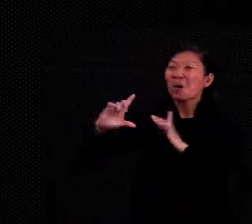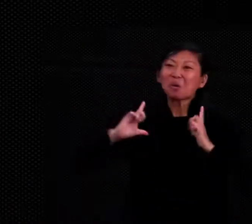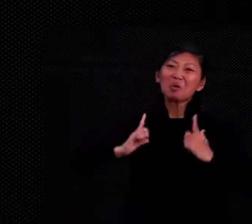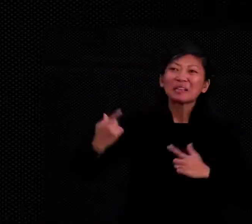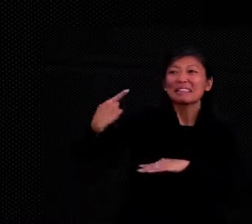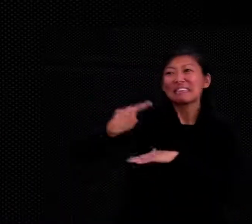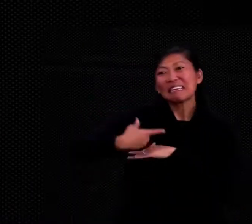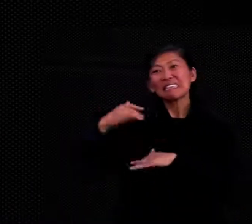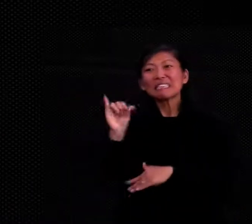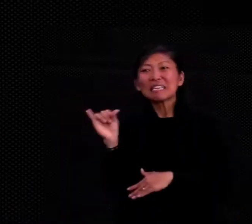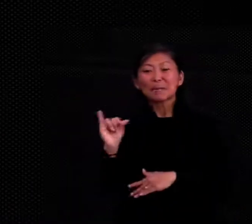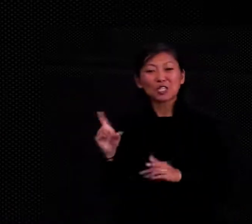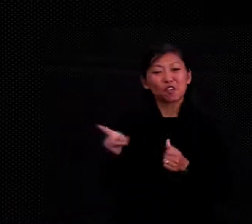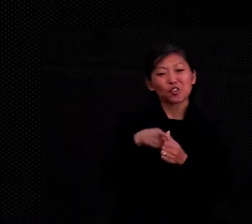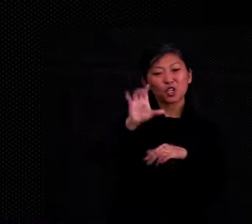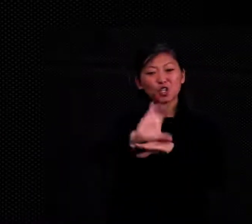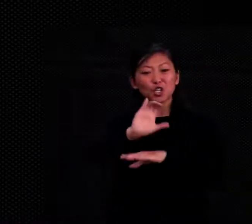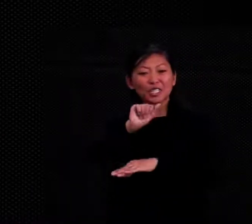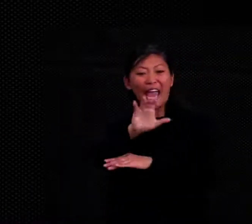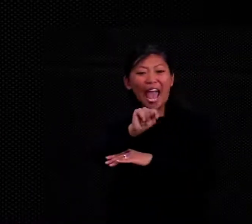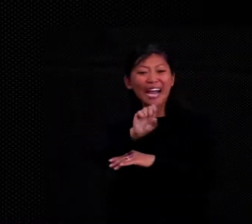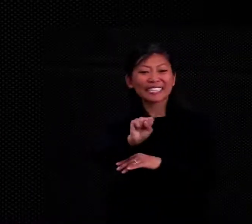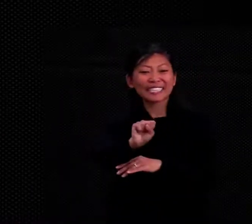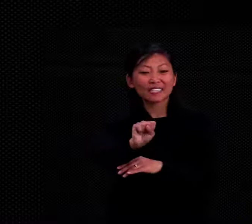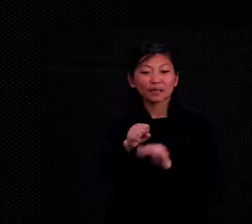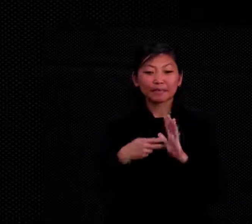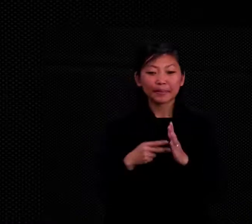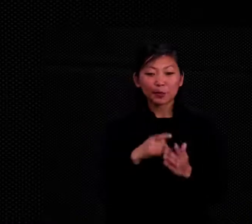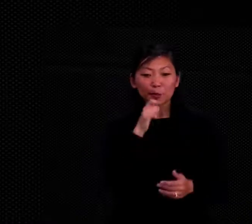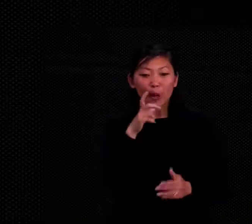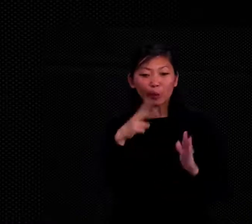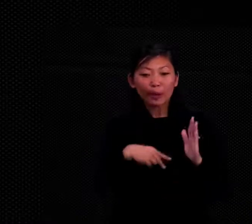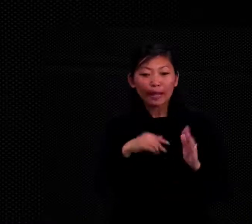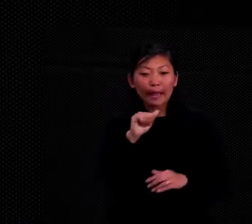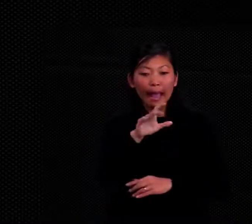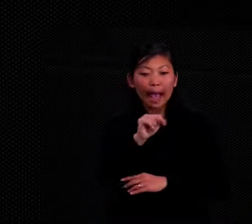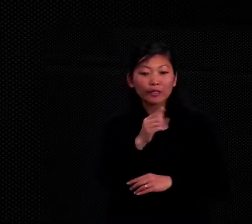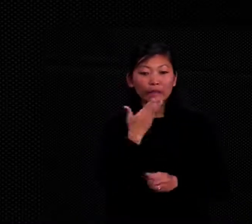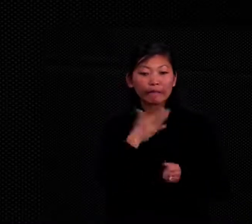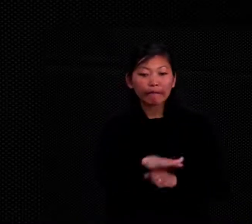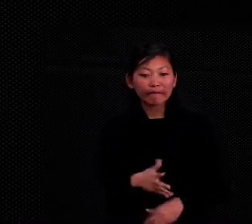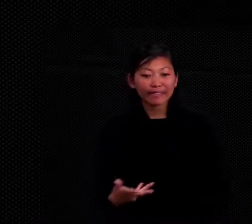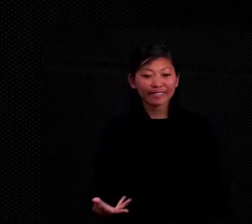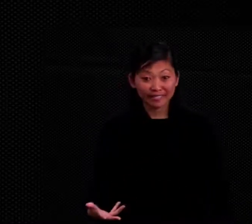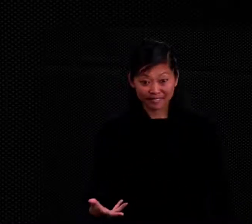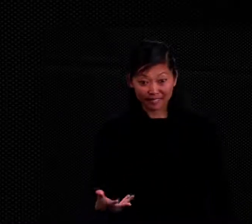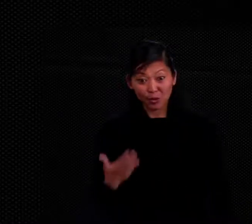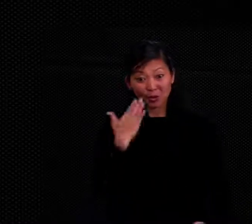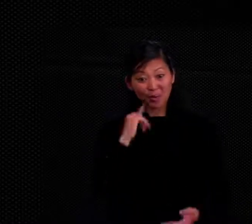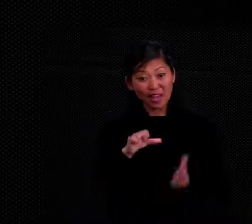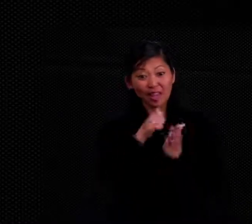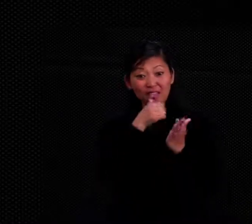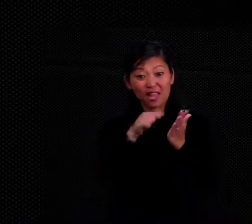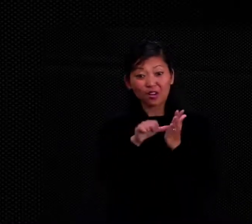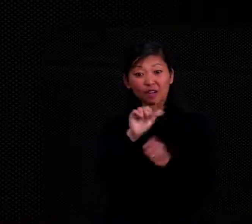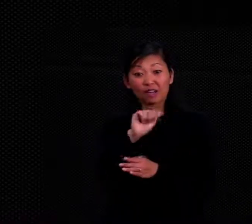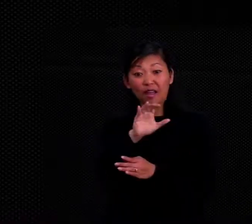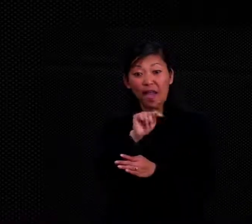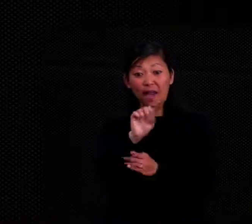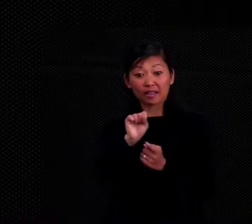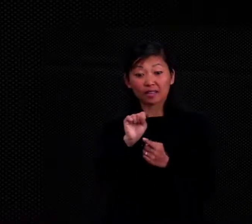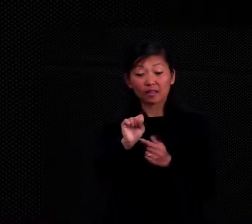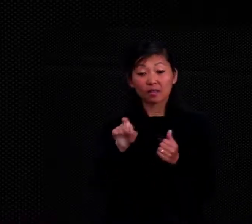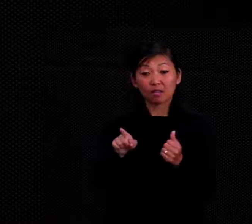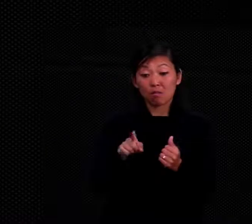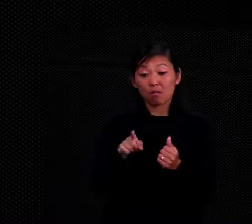Acts, probably have not read Acts very carefully. In fact, most of the letters in the New